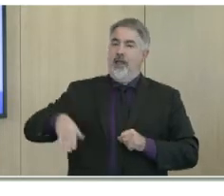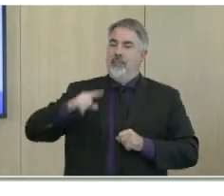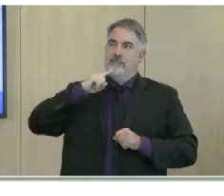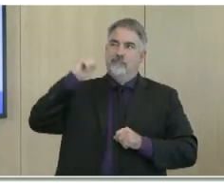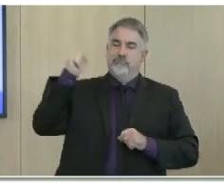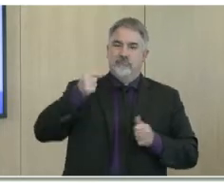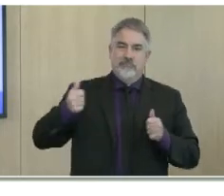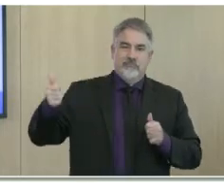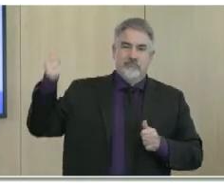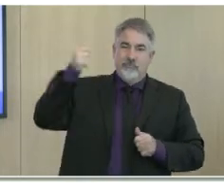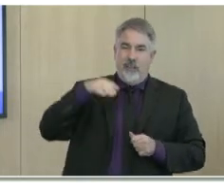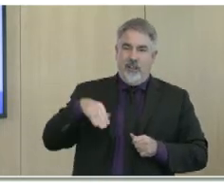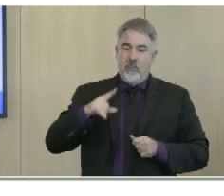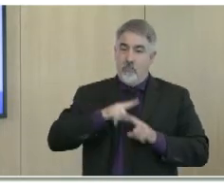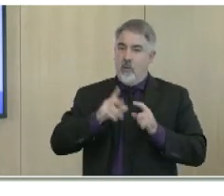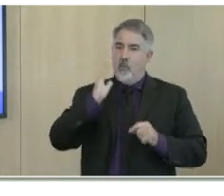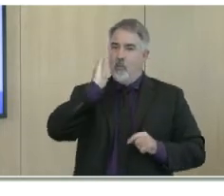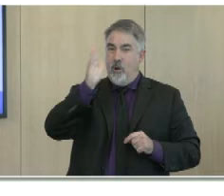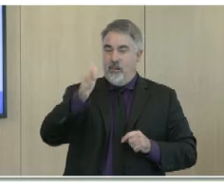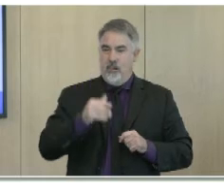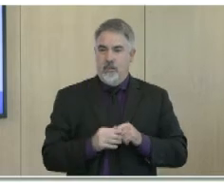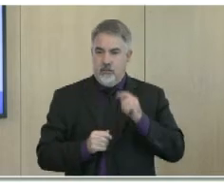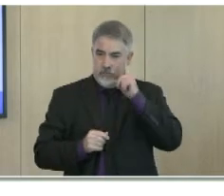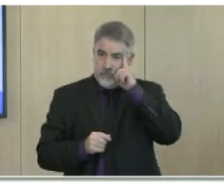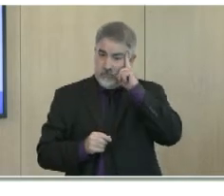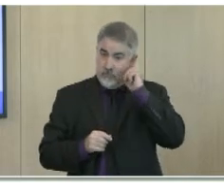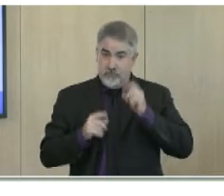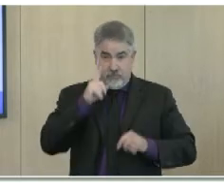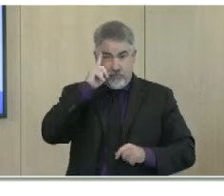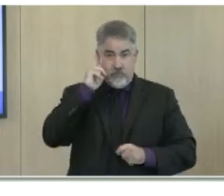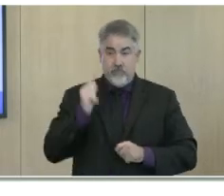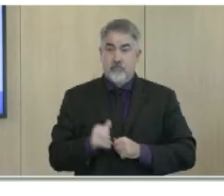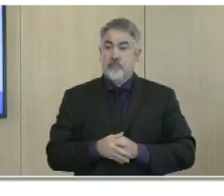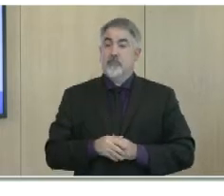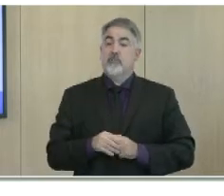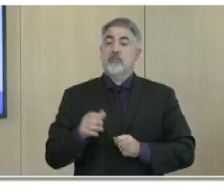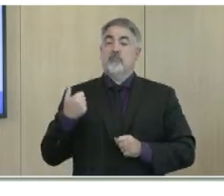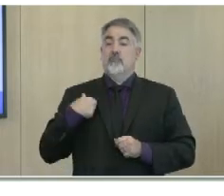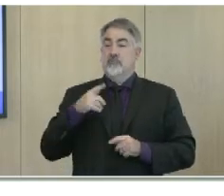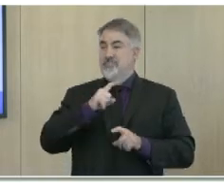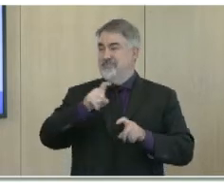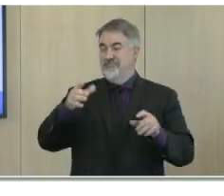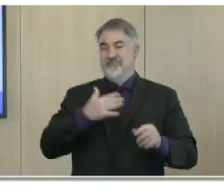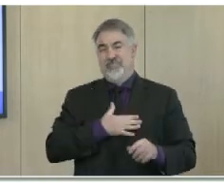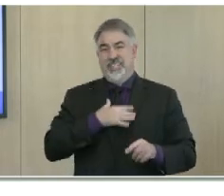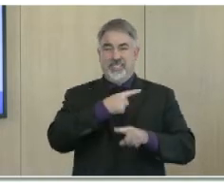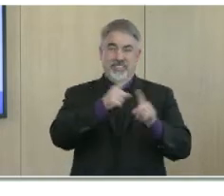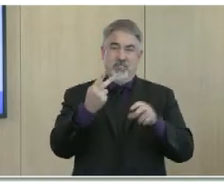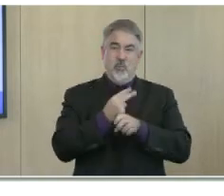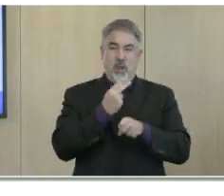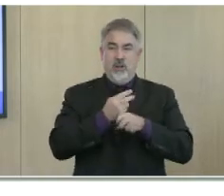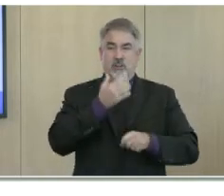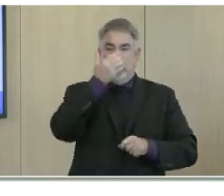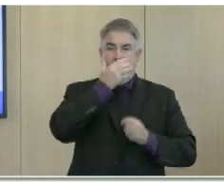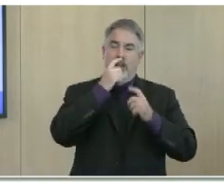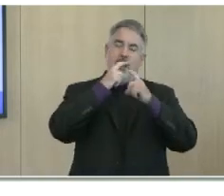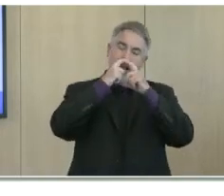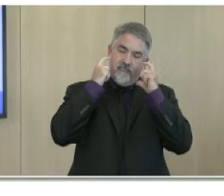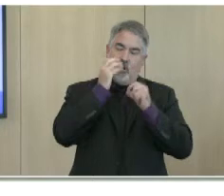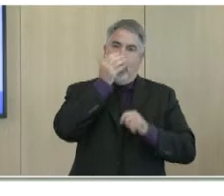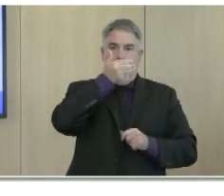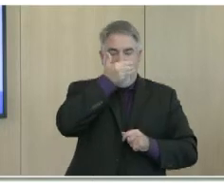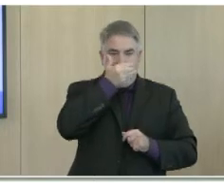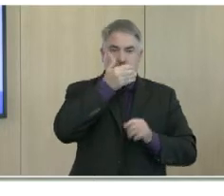others. And so we are asking folks to wear a facial covering, not a surgical or medical grade